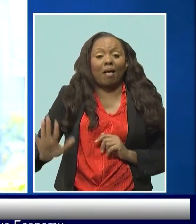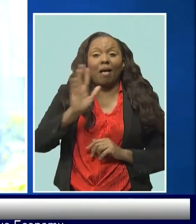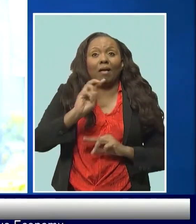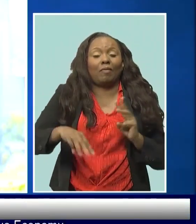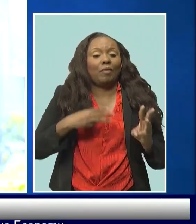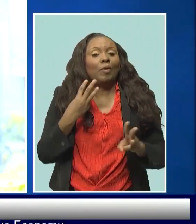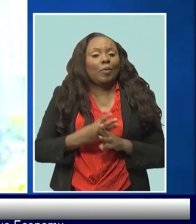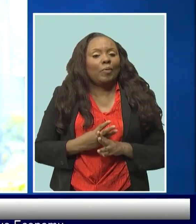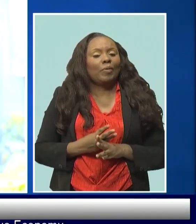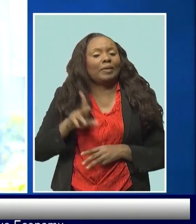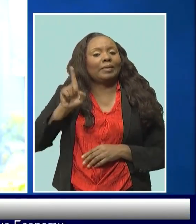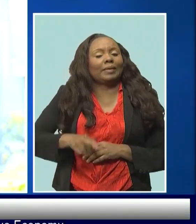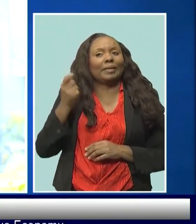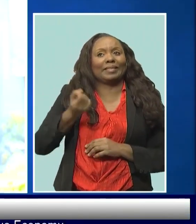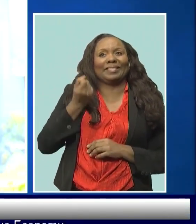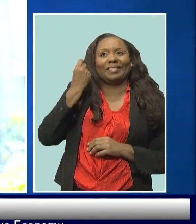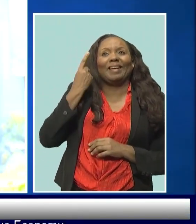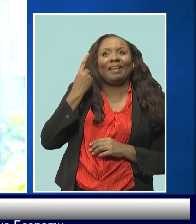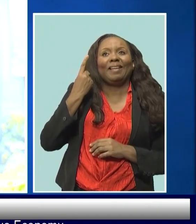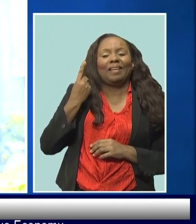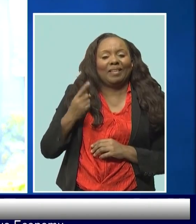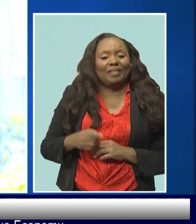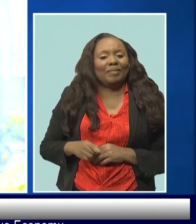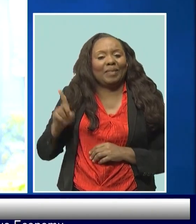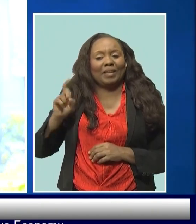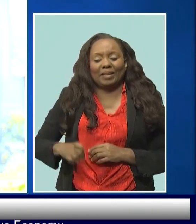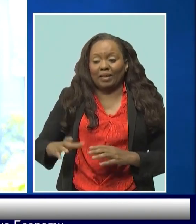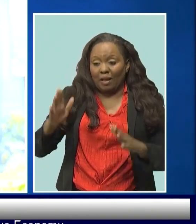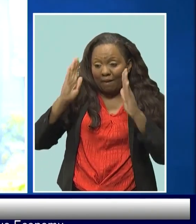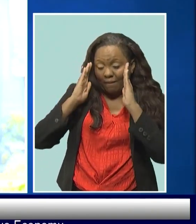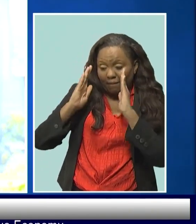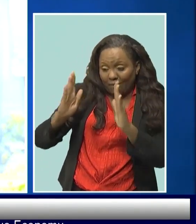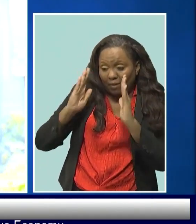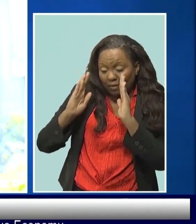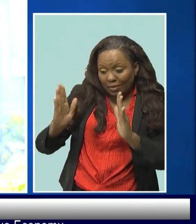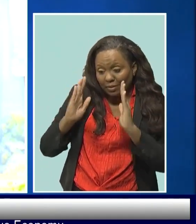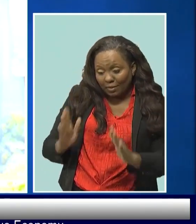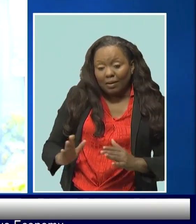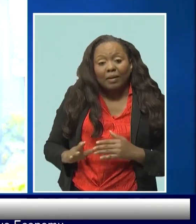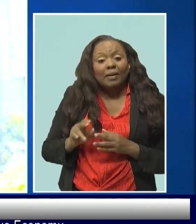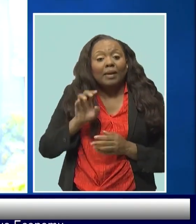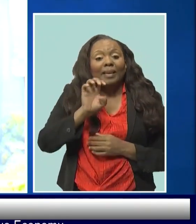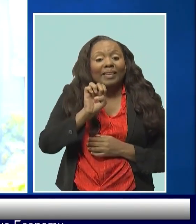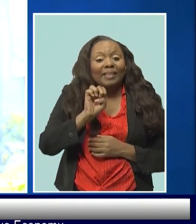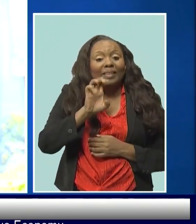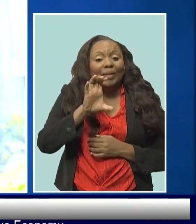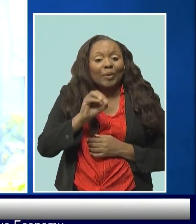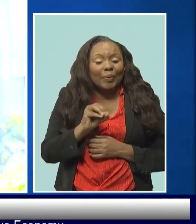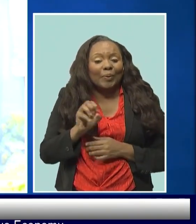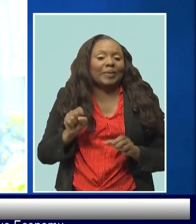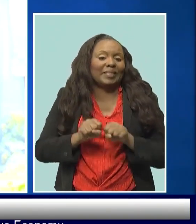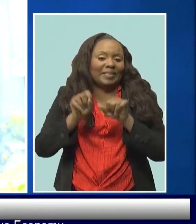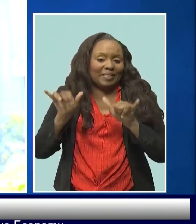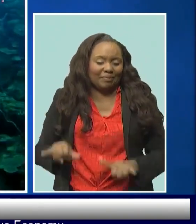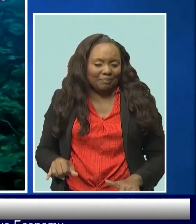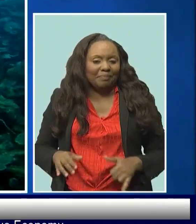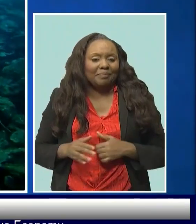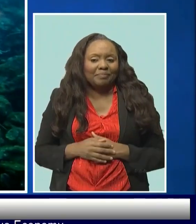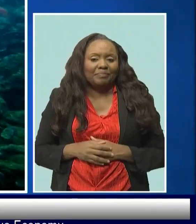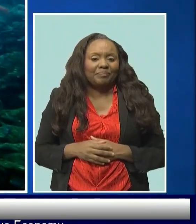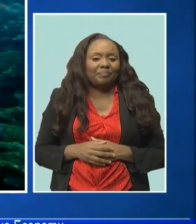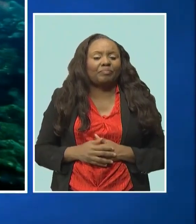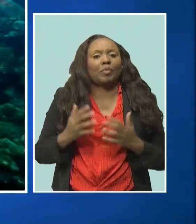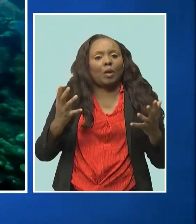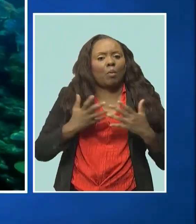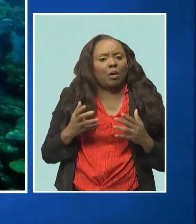like everyone else, the importance of focusing on ecosystems restoration, the importance of focusing